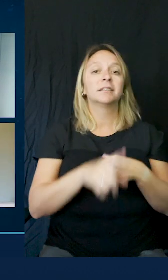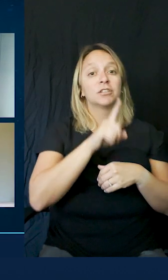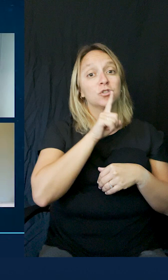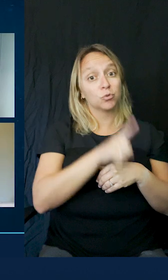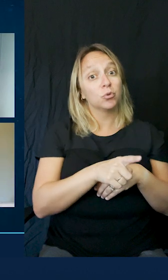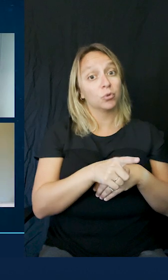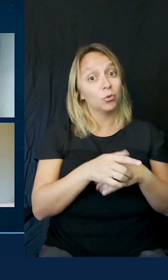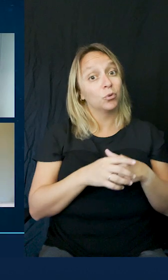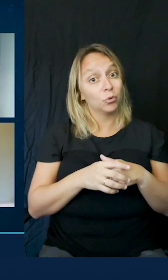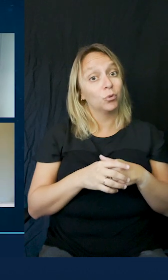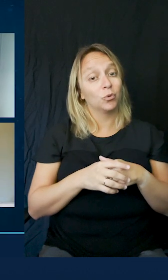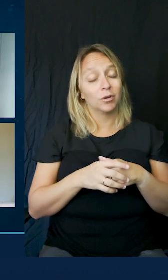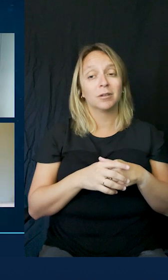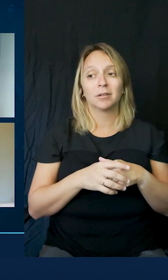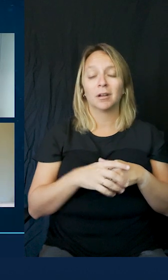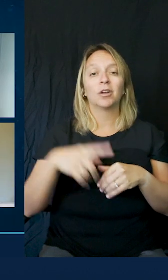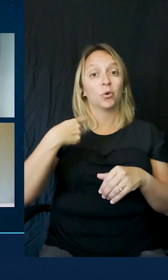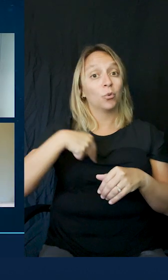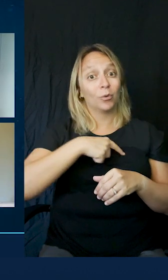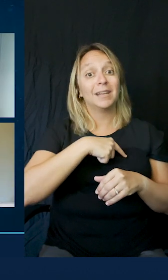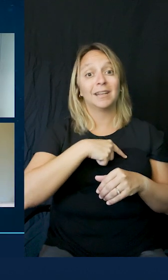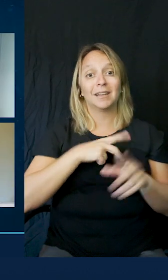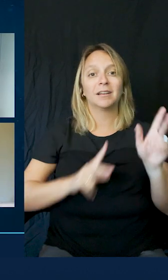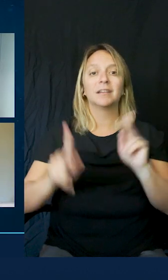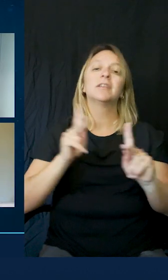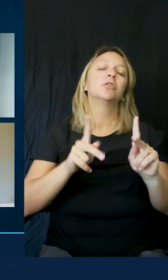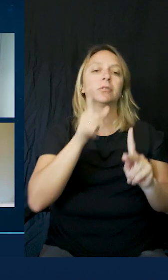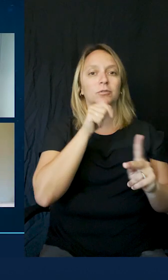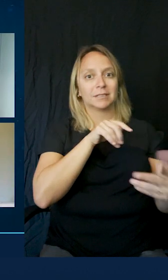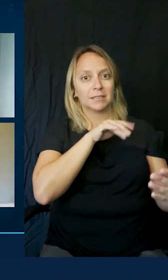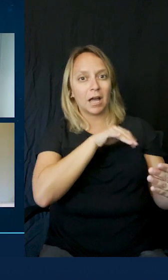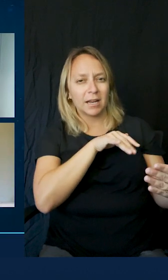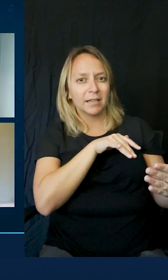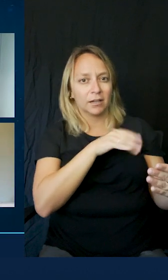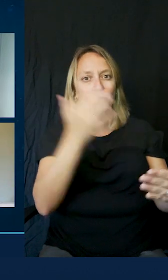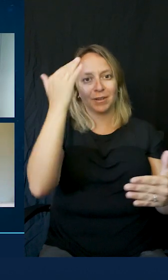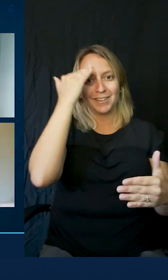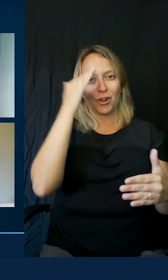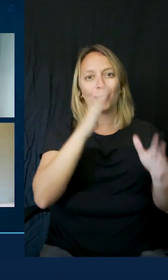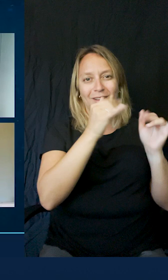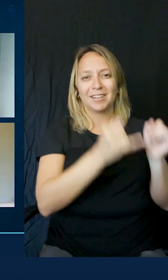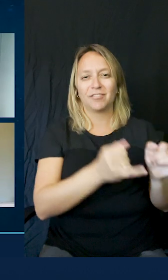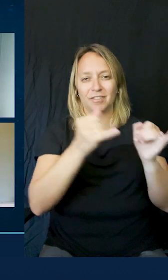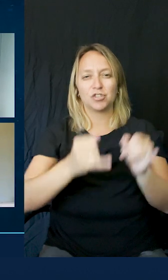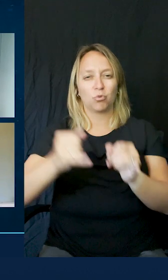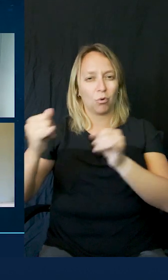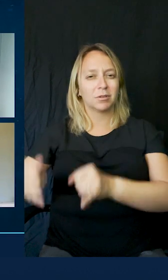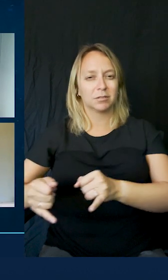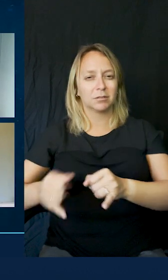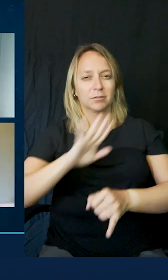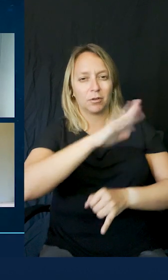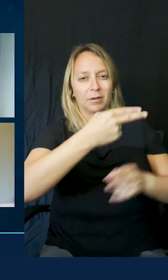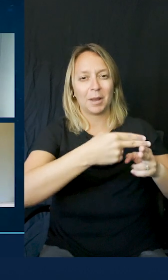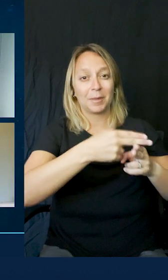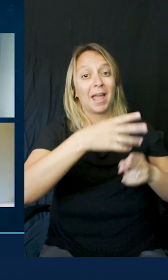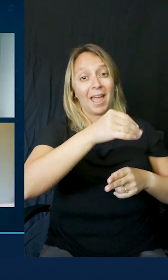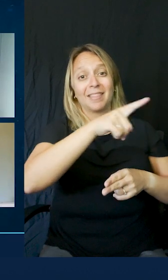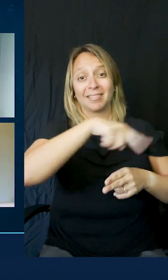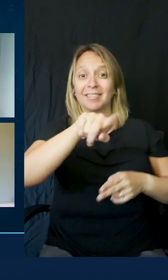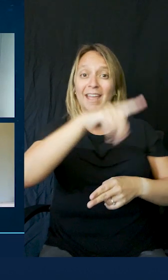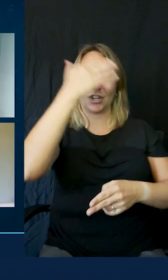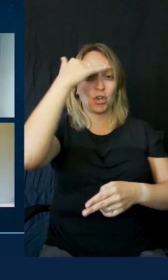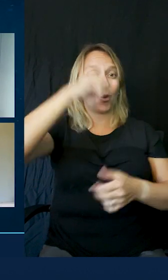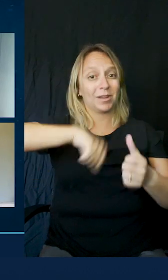true. We folks that get to study these animals know them as individuals, and certainly they themselves know each other